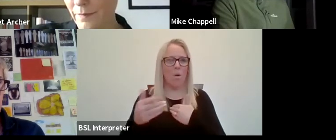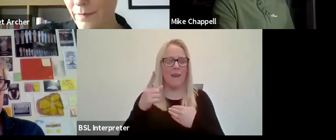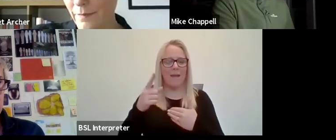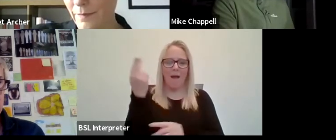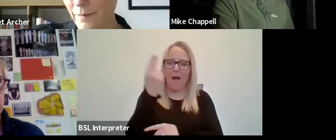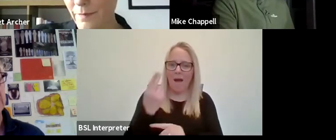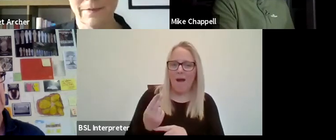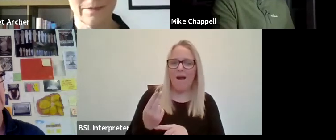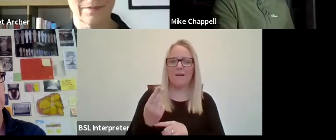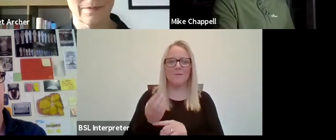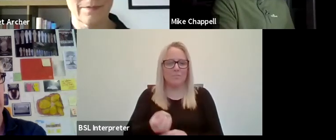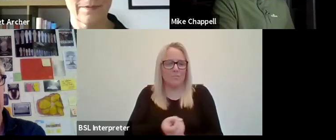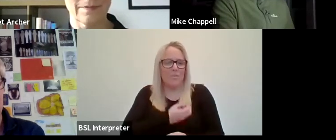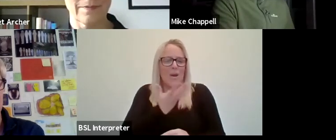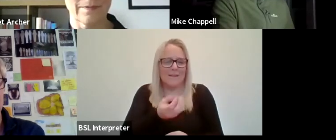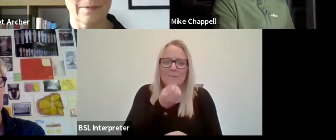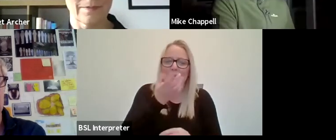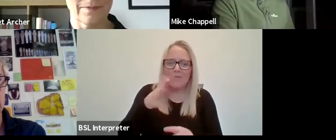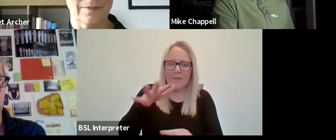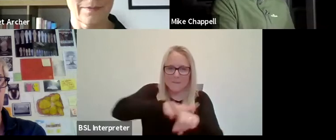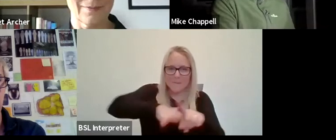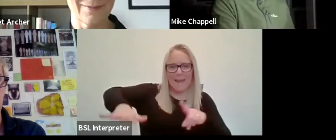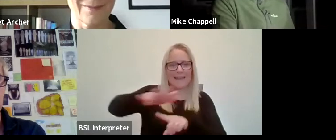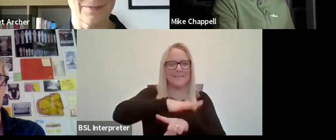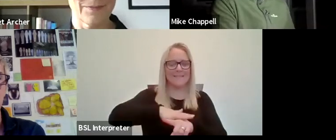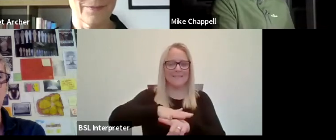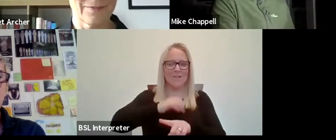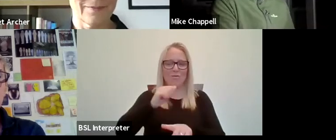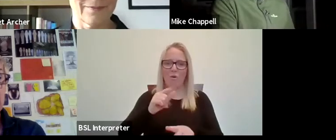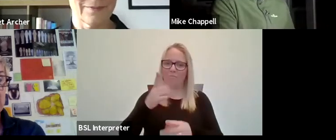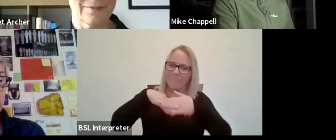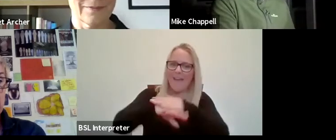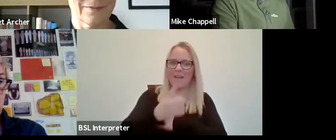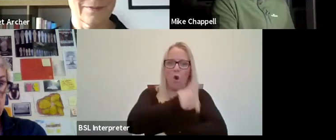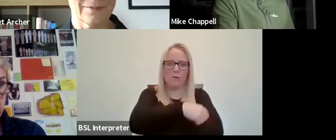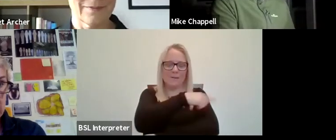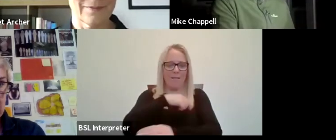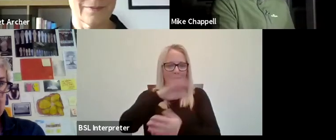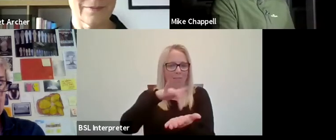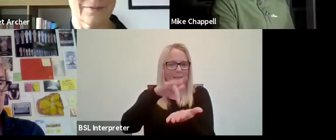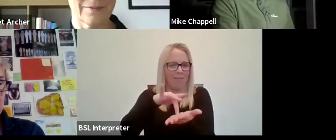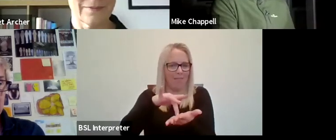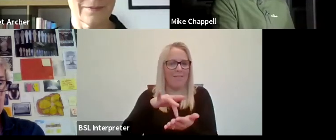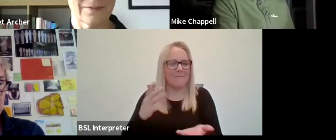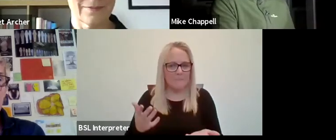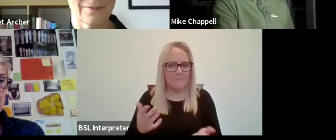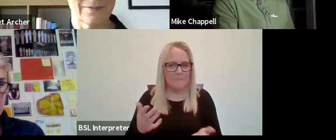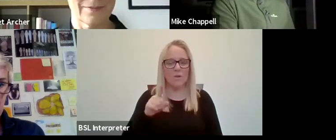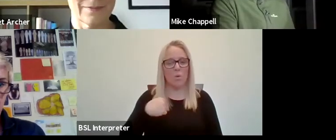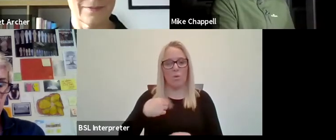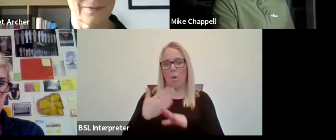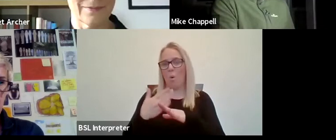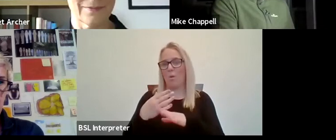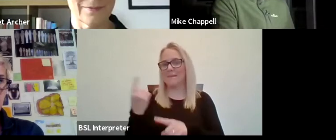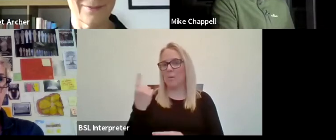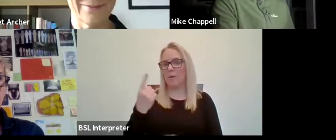those processes but take it somewhere else as a point of reflection. So what I did was I worked with a dancer that I've